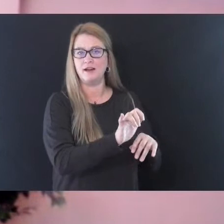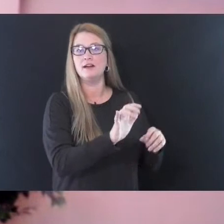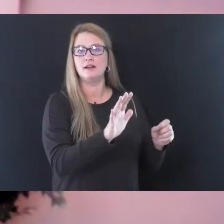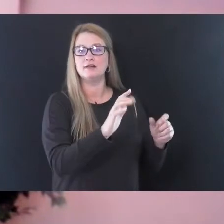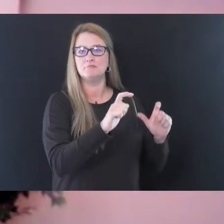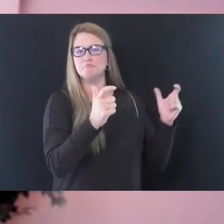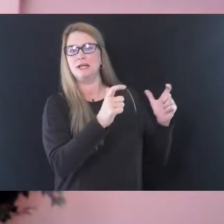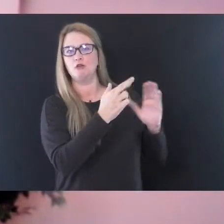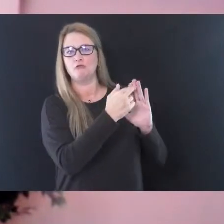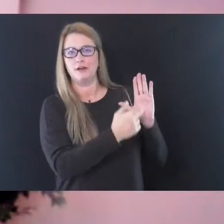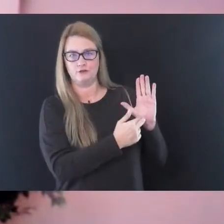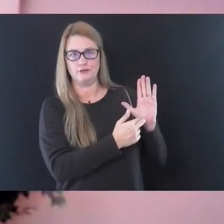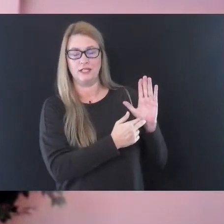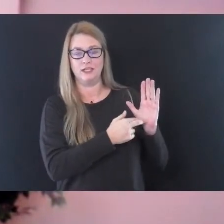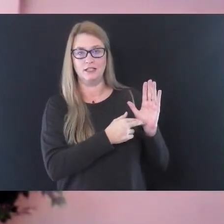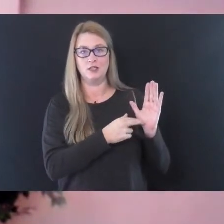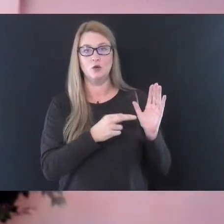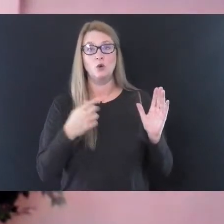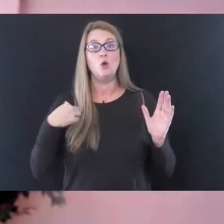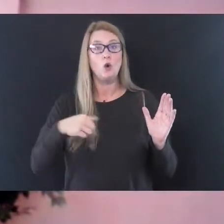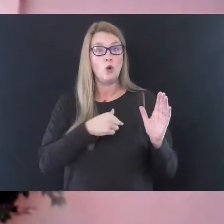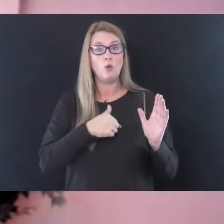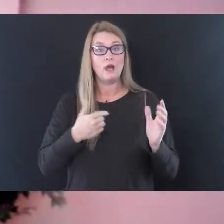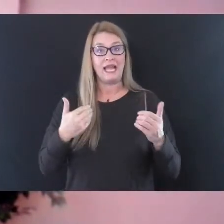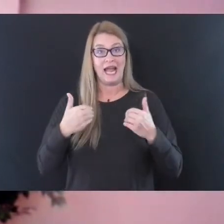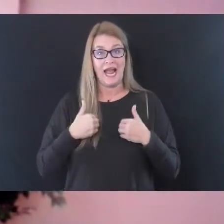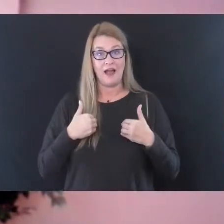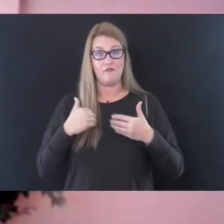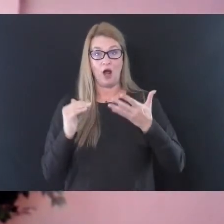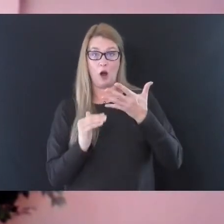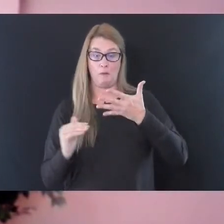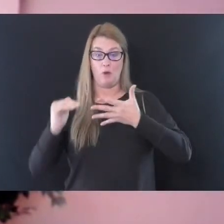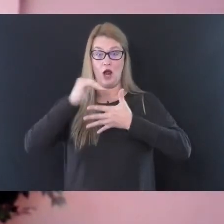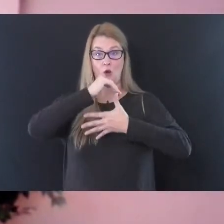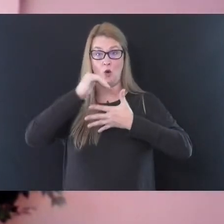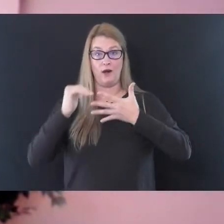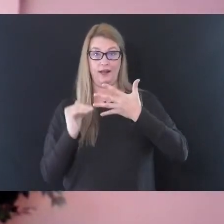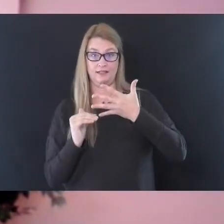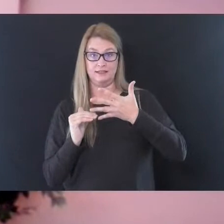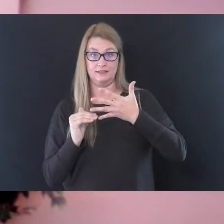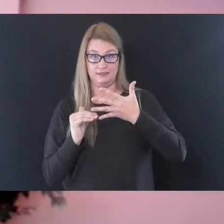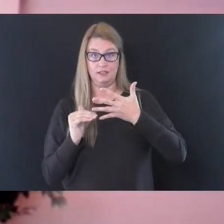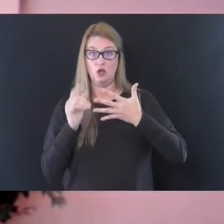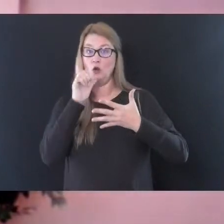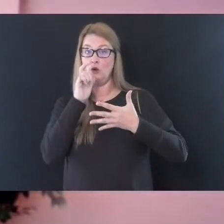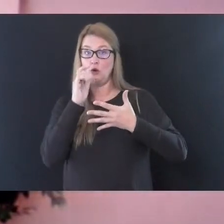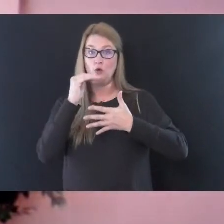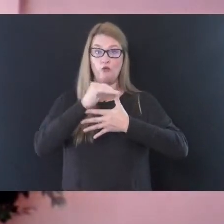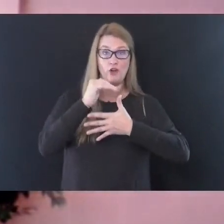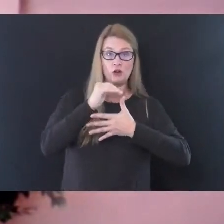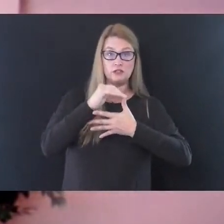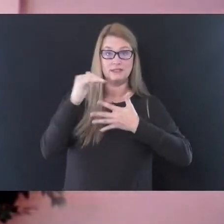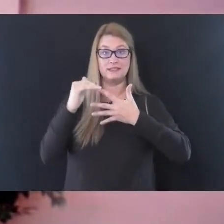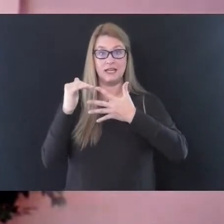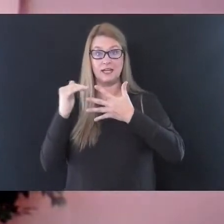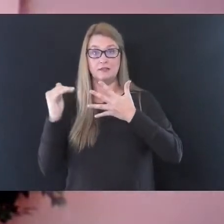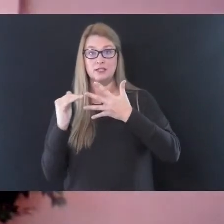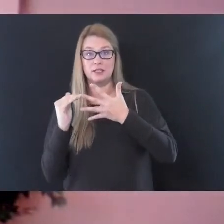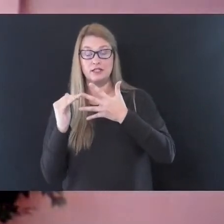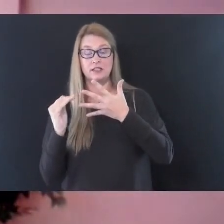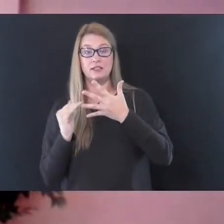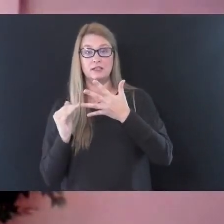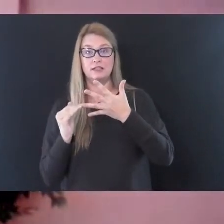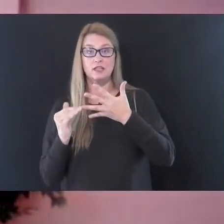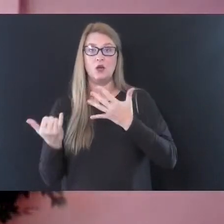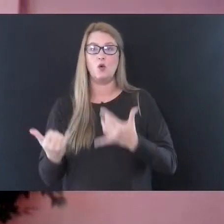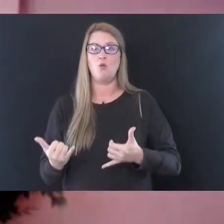The only caveat is that we do have our priority schemes, and as the governor has instructed us, that our primary